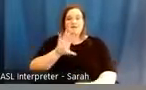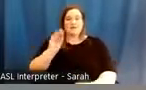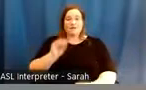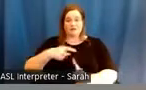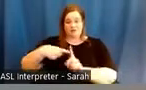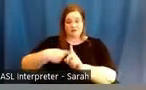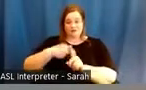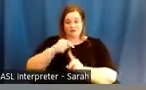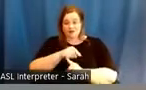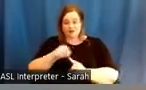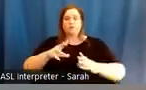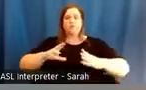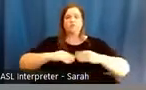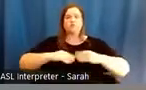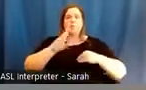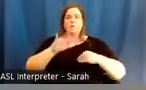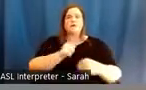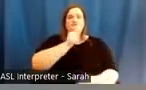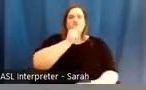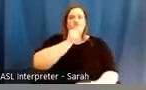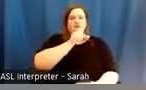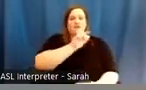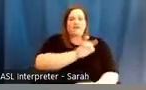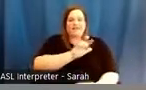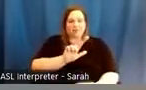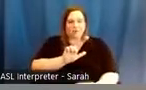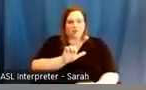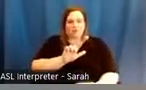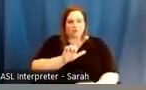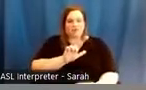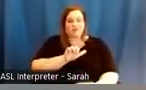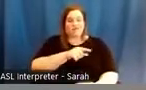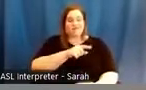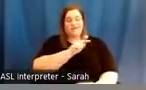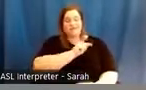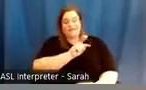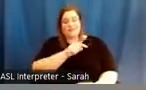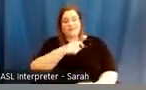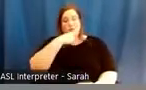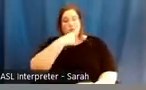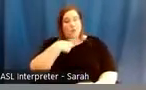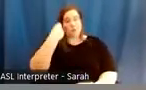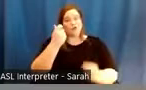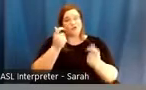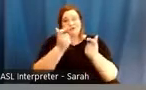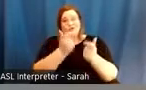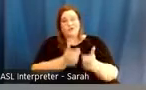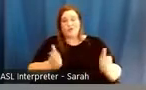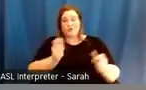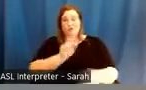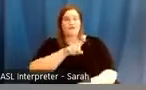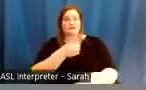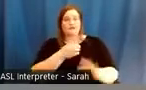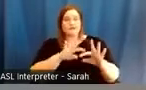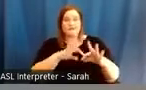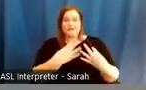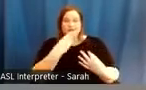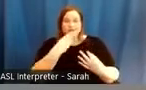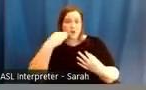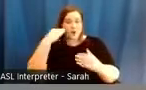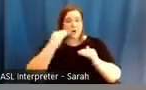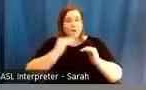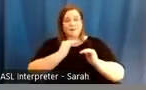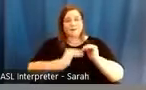owned by private landlords, much of it in these older large single family homes that were built in